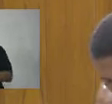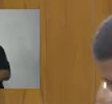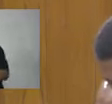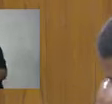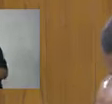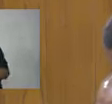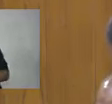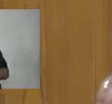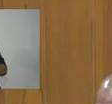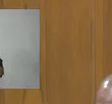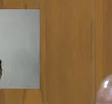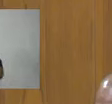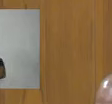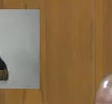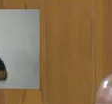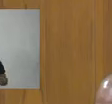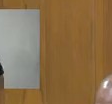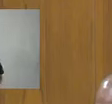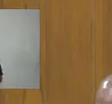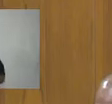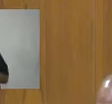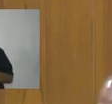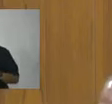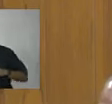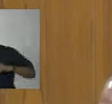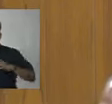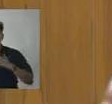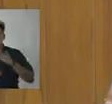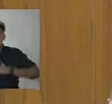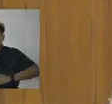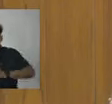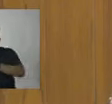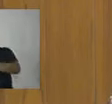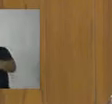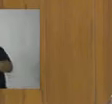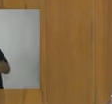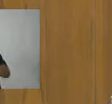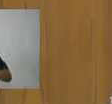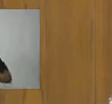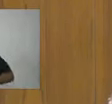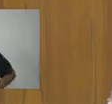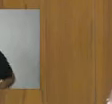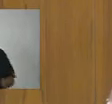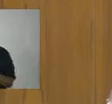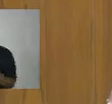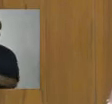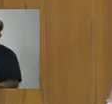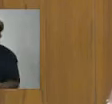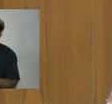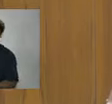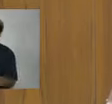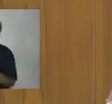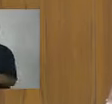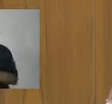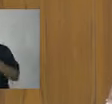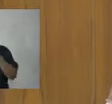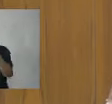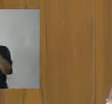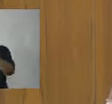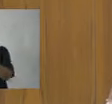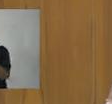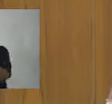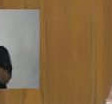welfare programs like compassionate grant and even with their funeral and